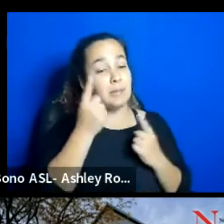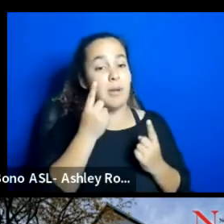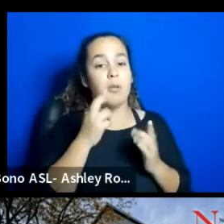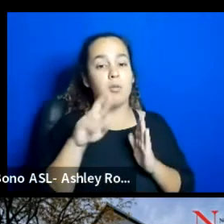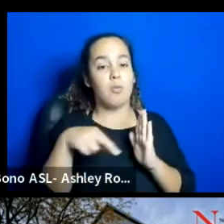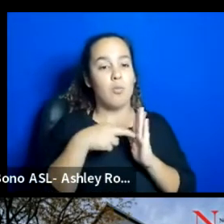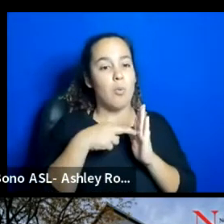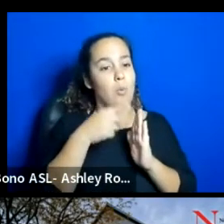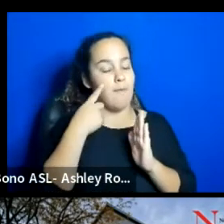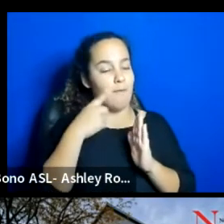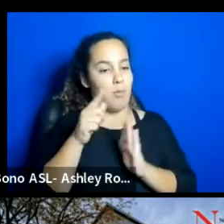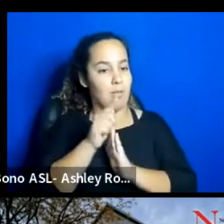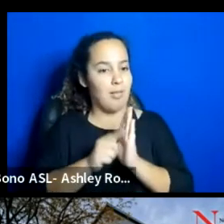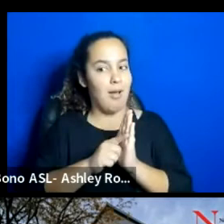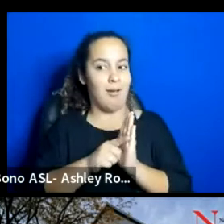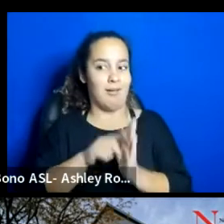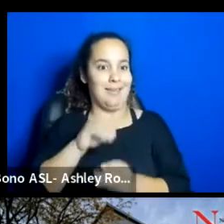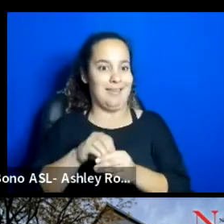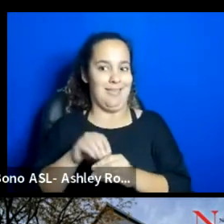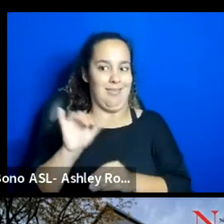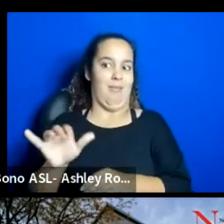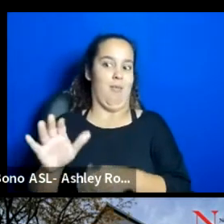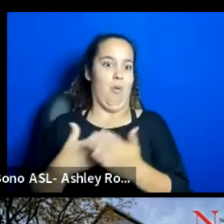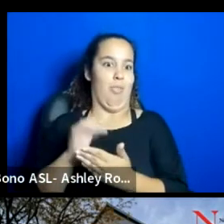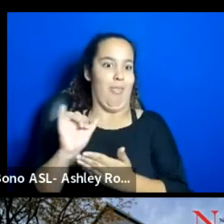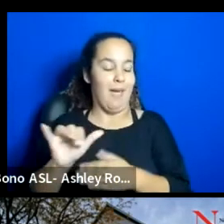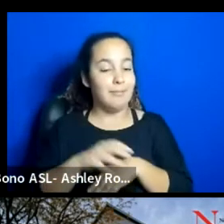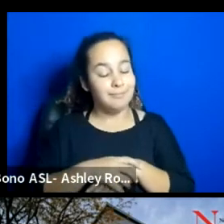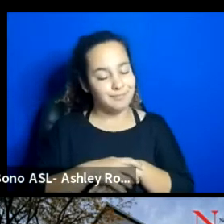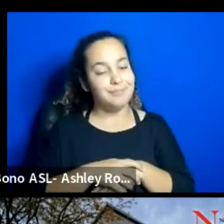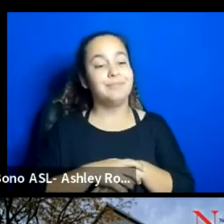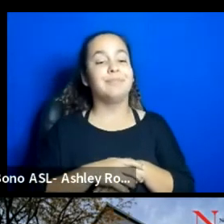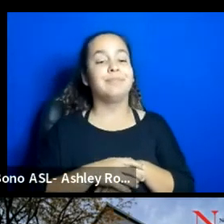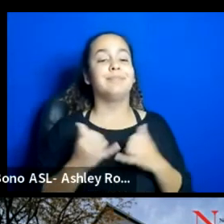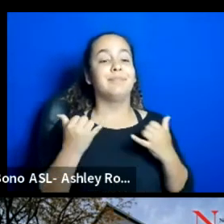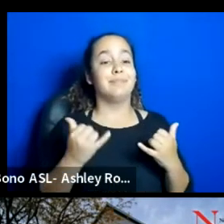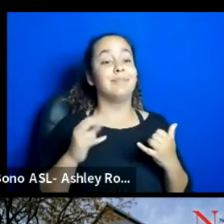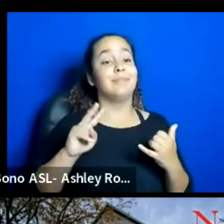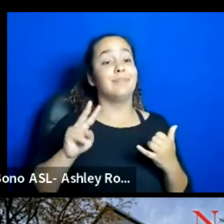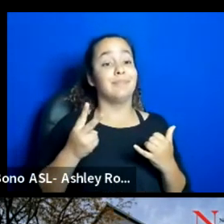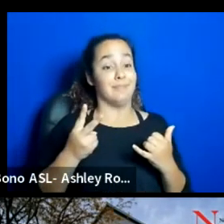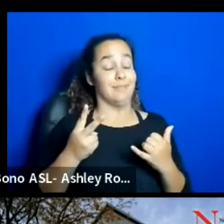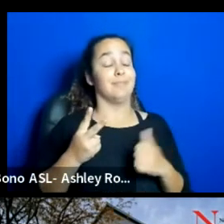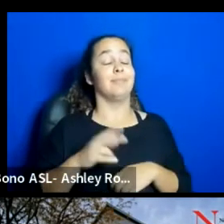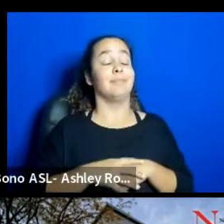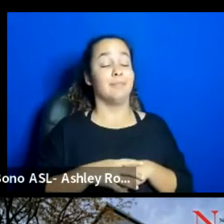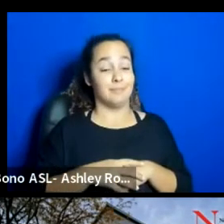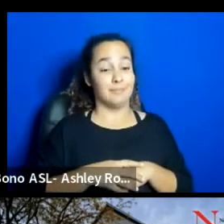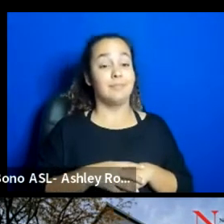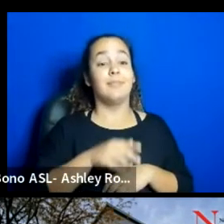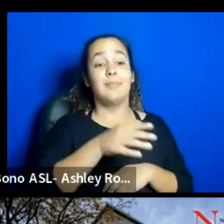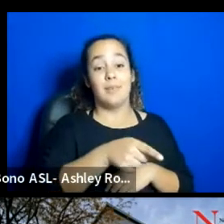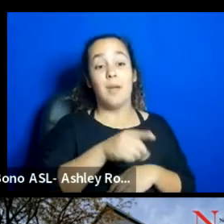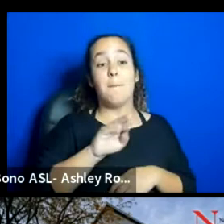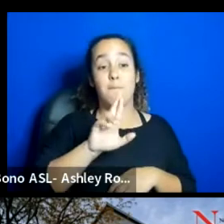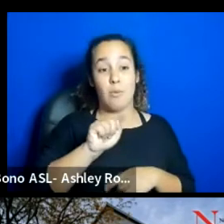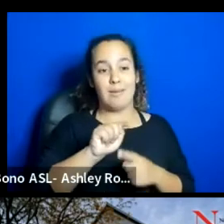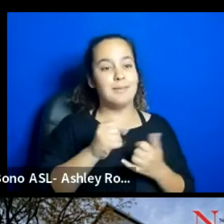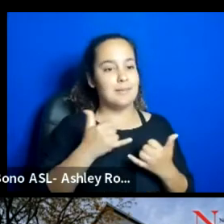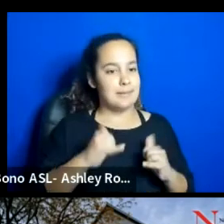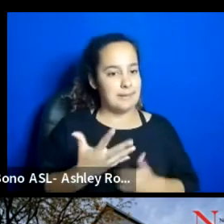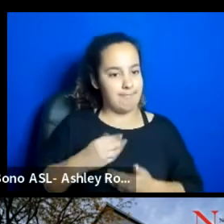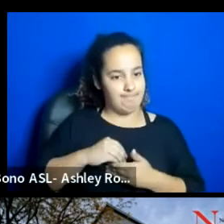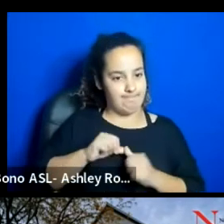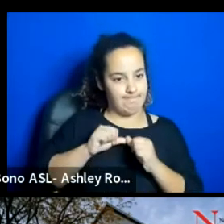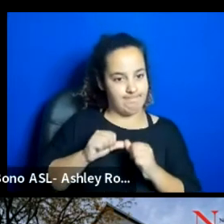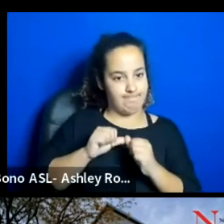law is in all that, unpacking that. The second kind of Australianness I think that Brent still carries with him is his skepticism